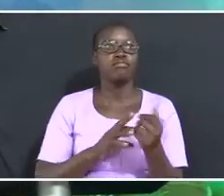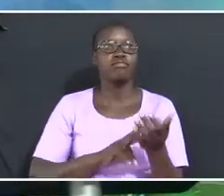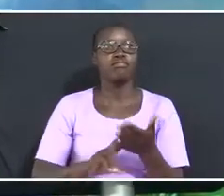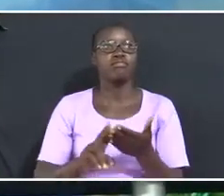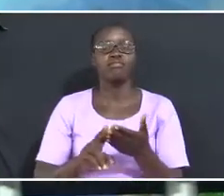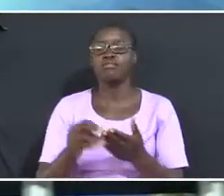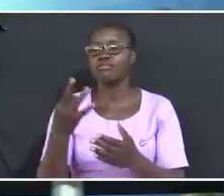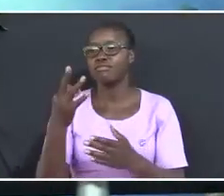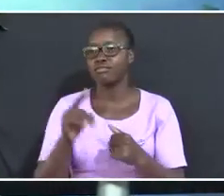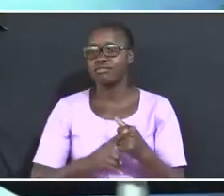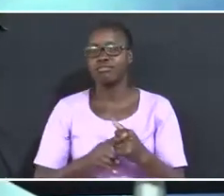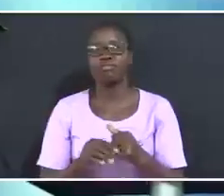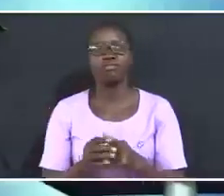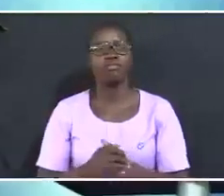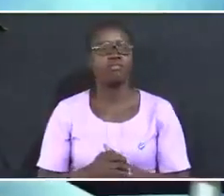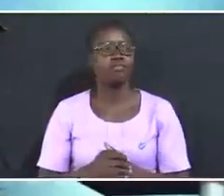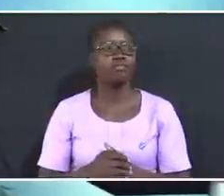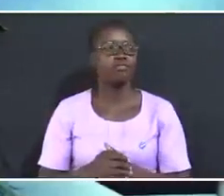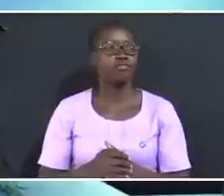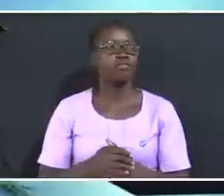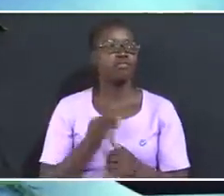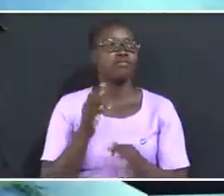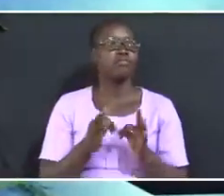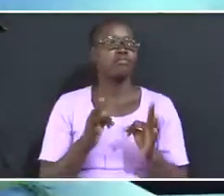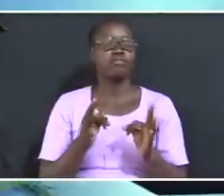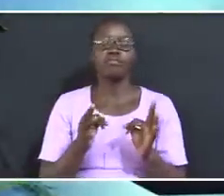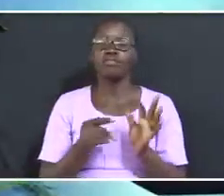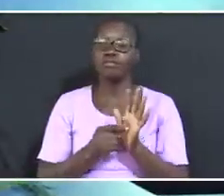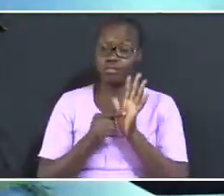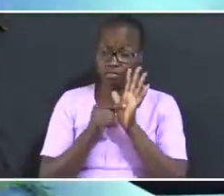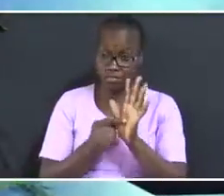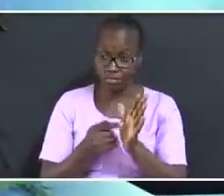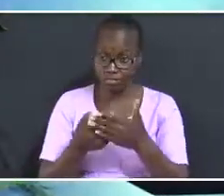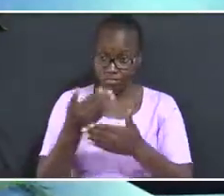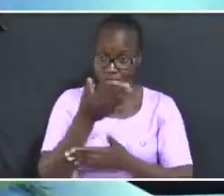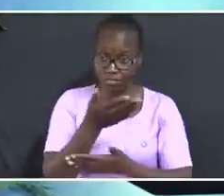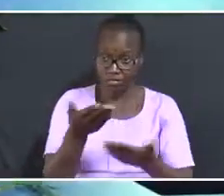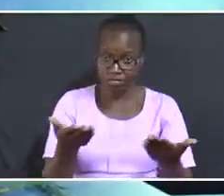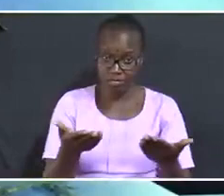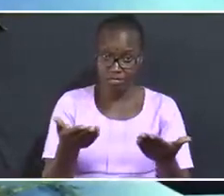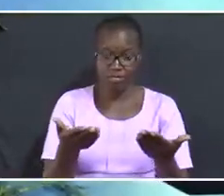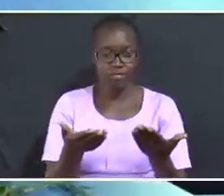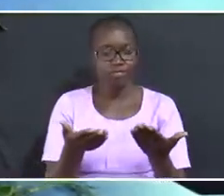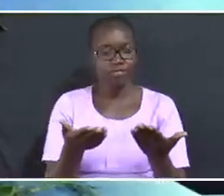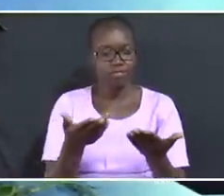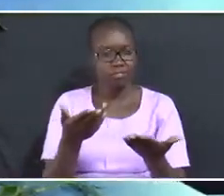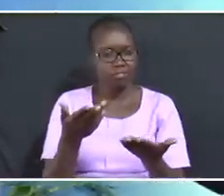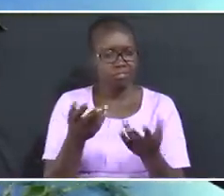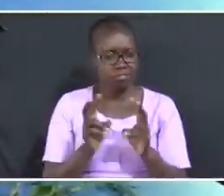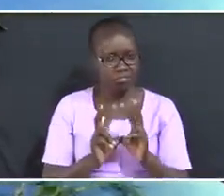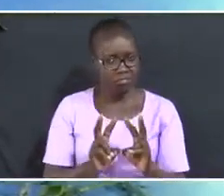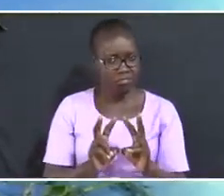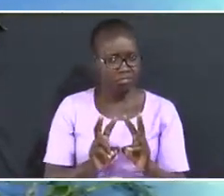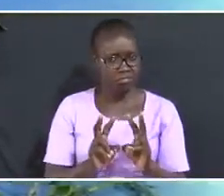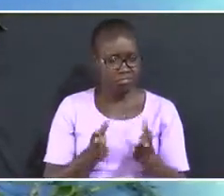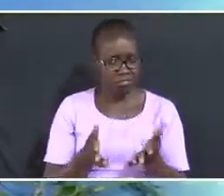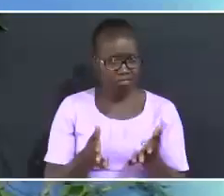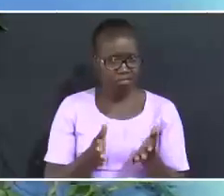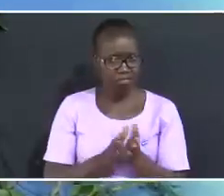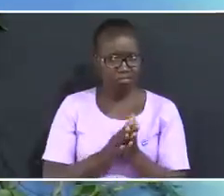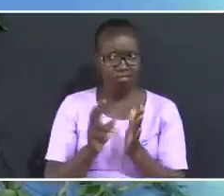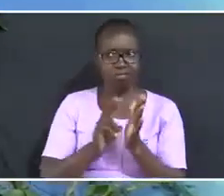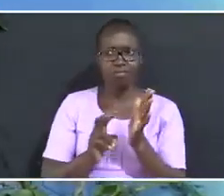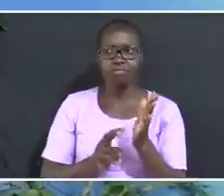verse 36. If it is displayed before you, as I see here, and you are reading from your